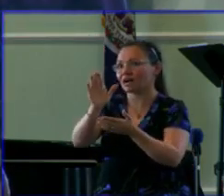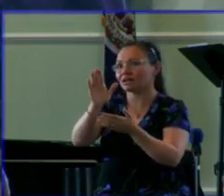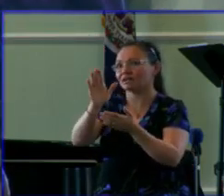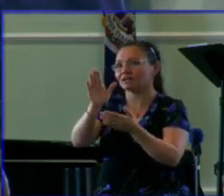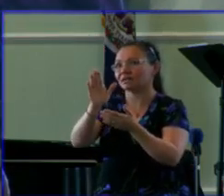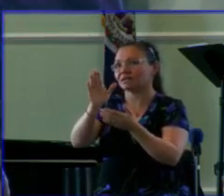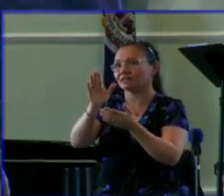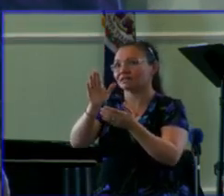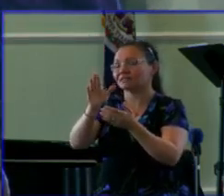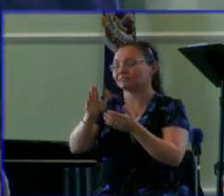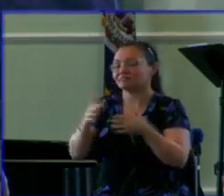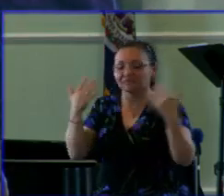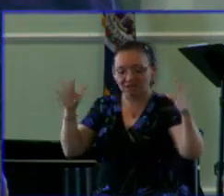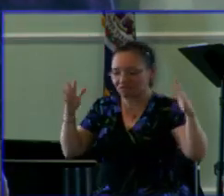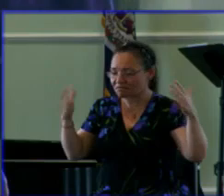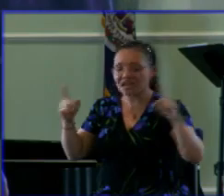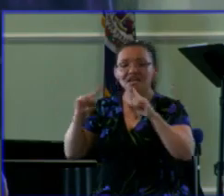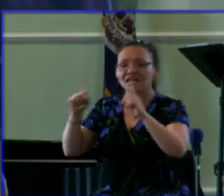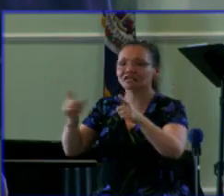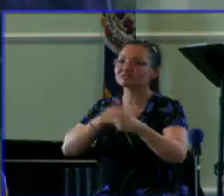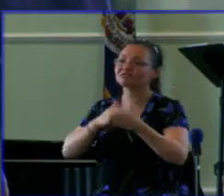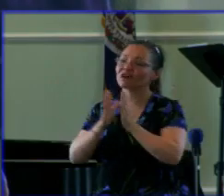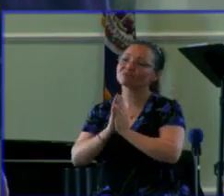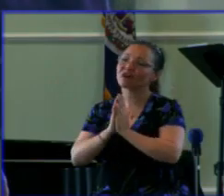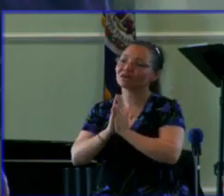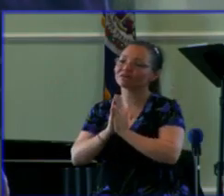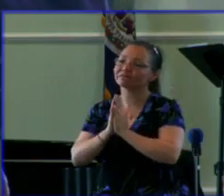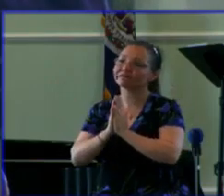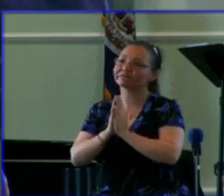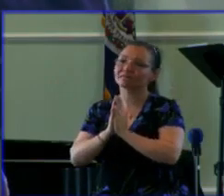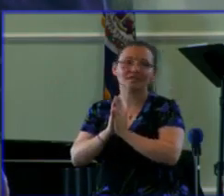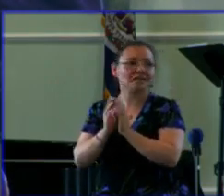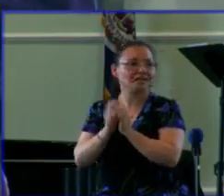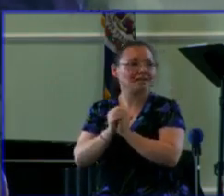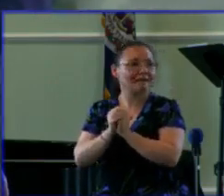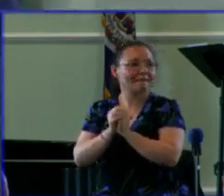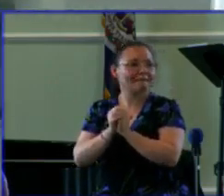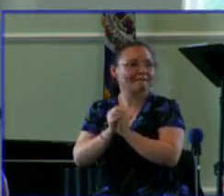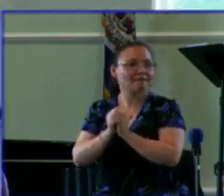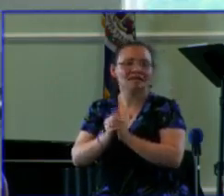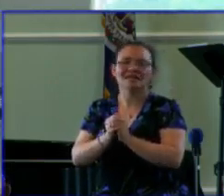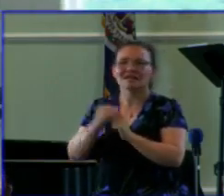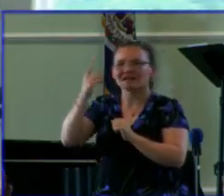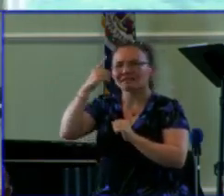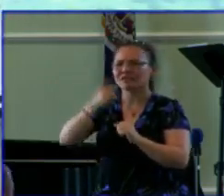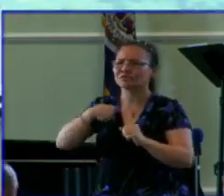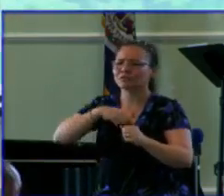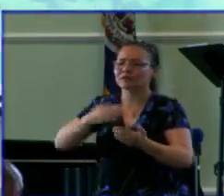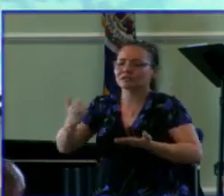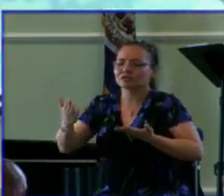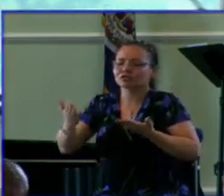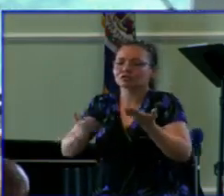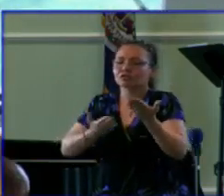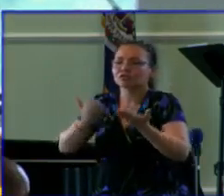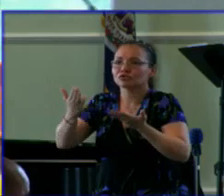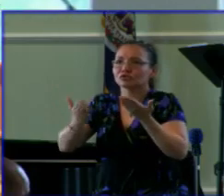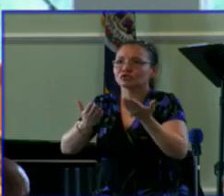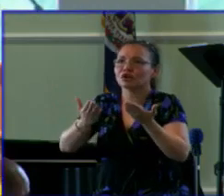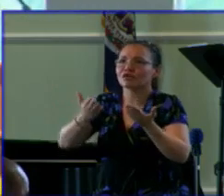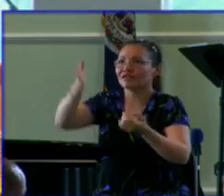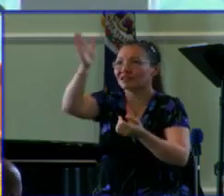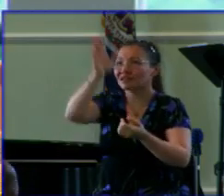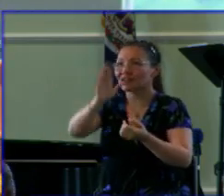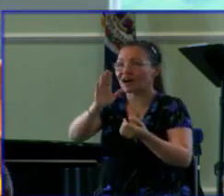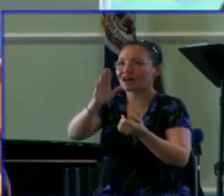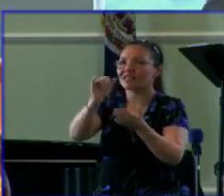was already answering my prayer. Because you see, we serve a God who knows what we're going to say